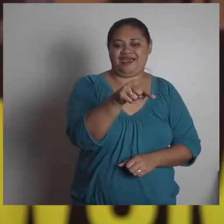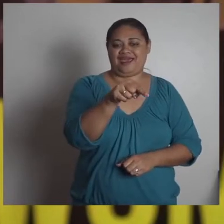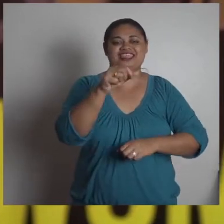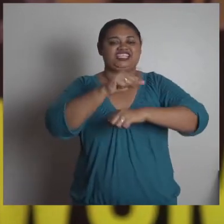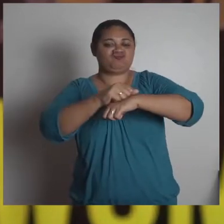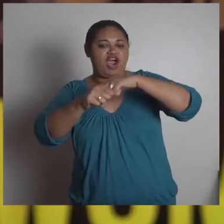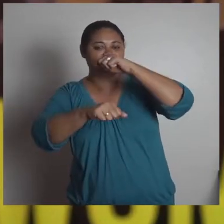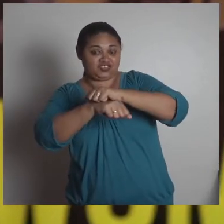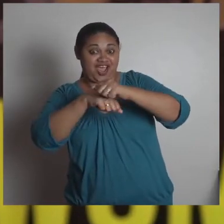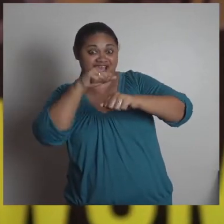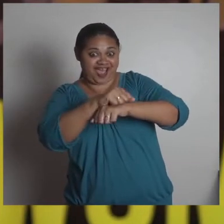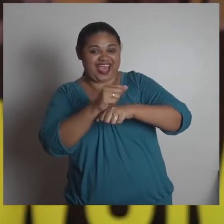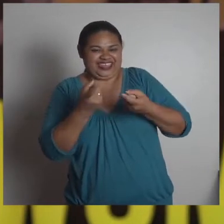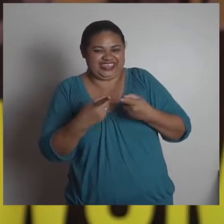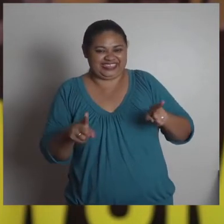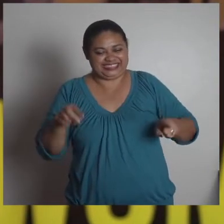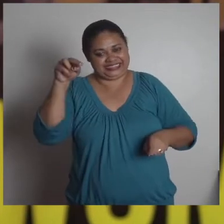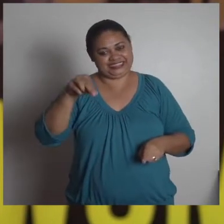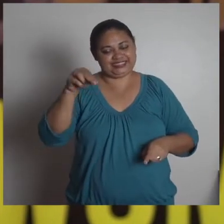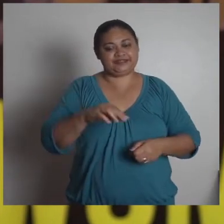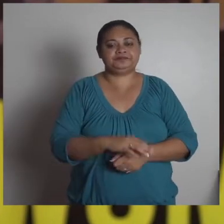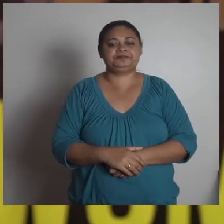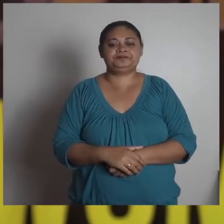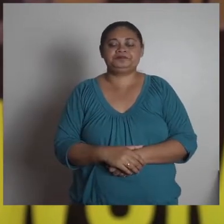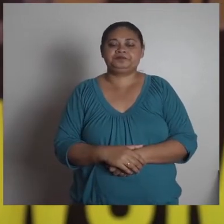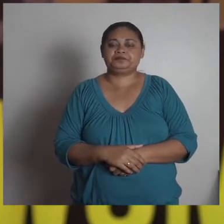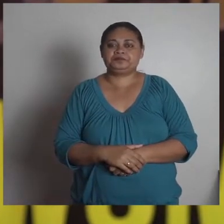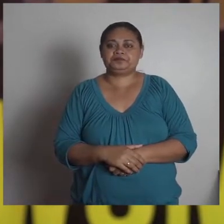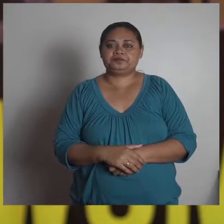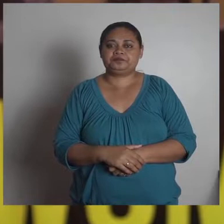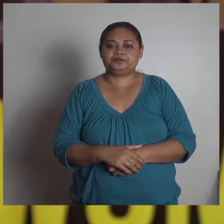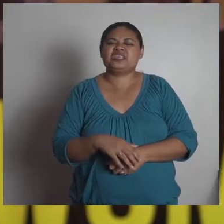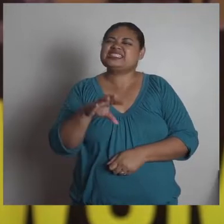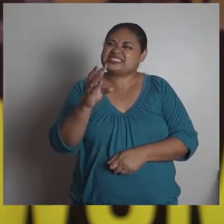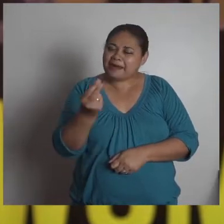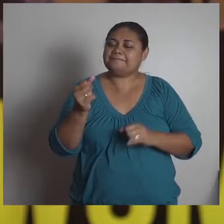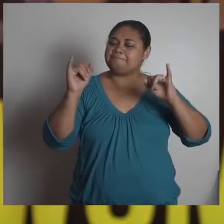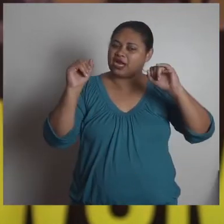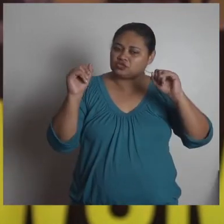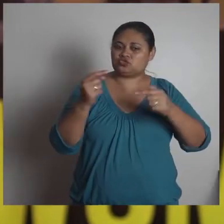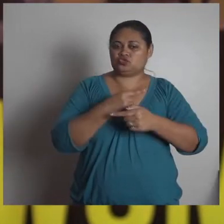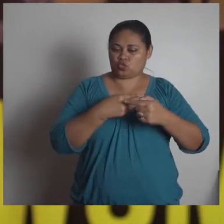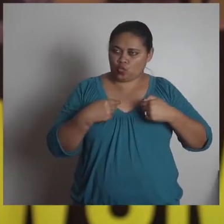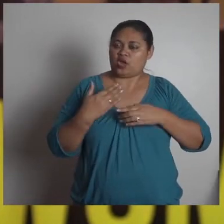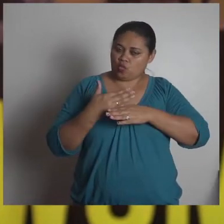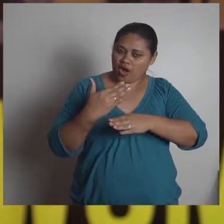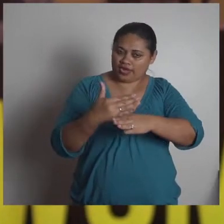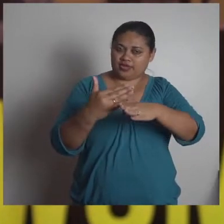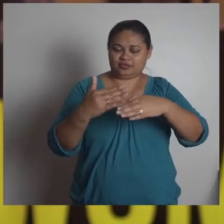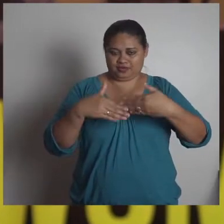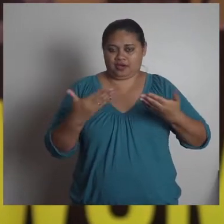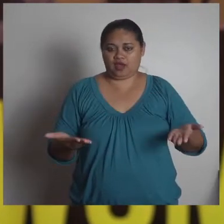analysis, but to be present in the material and the structural in different kinds of ways. So these are just some of,